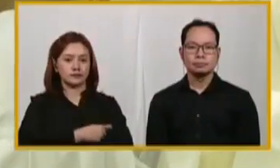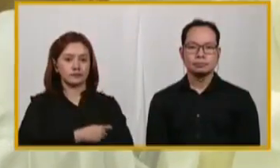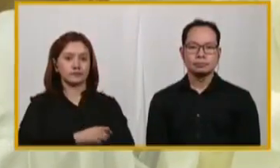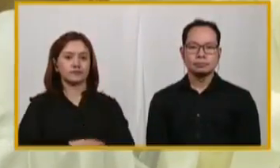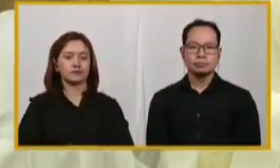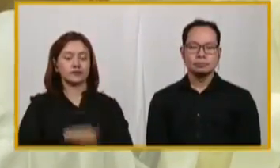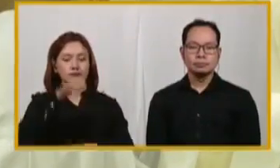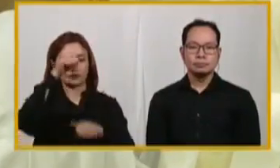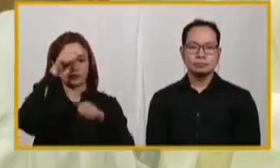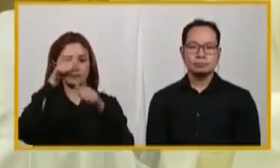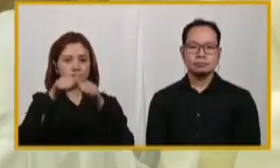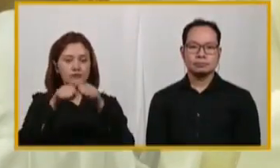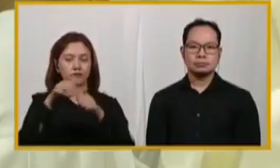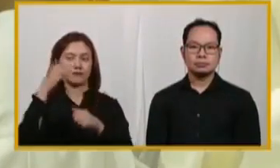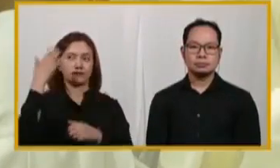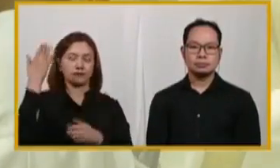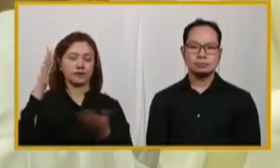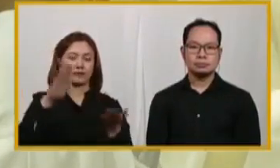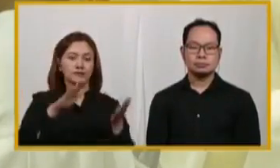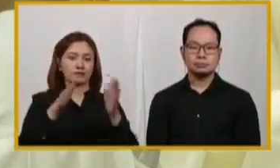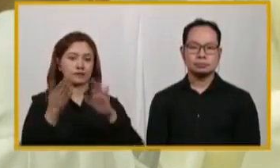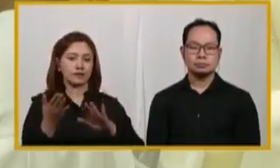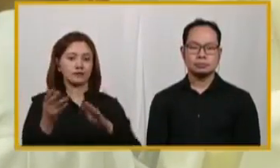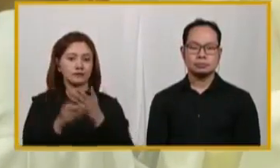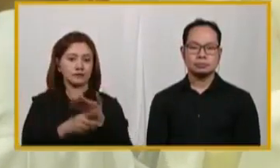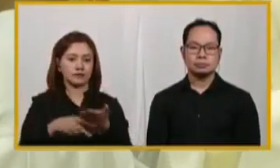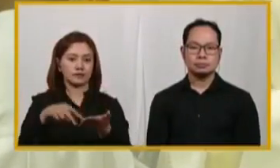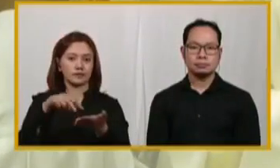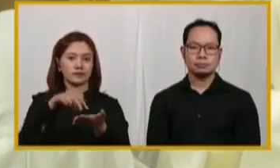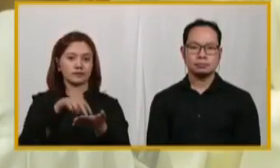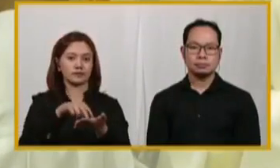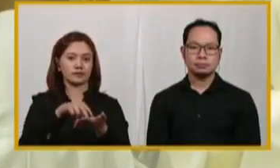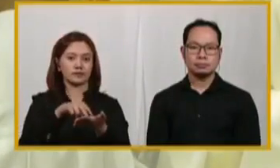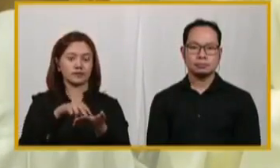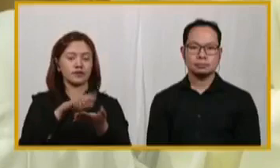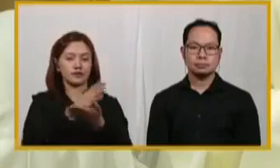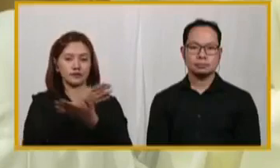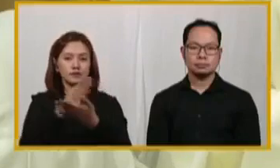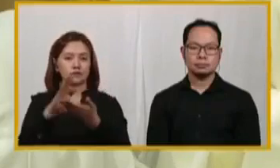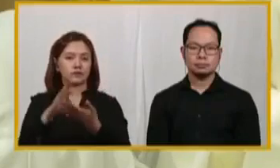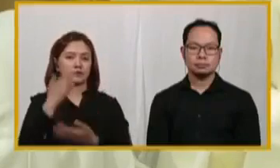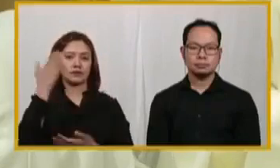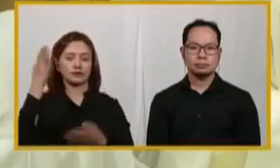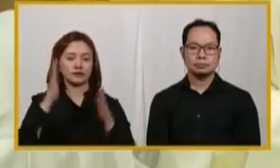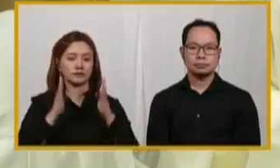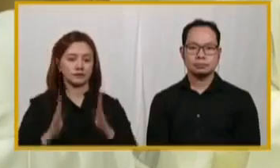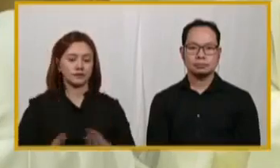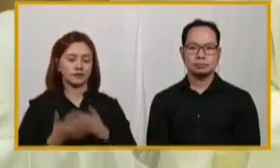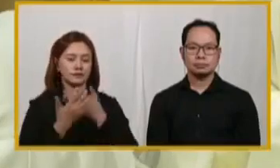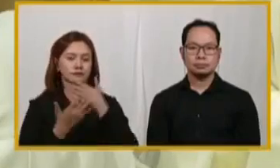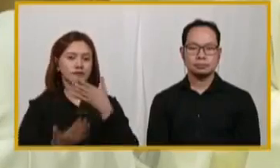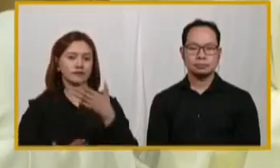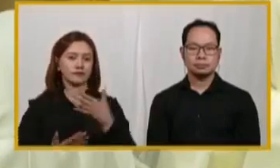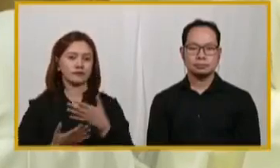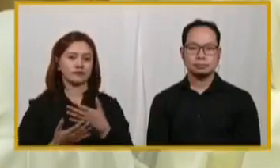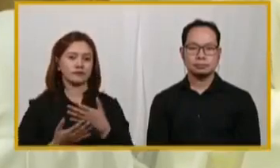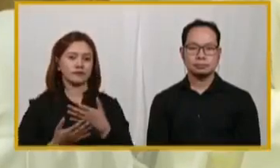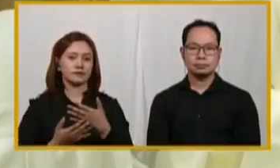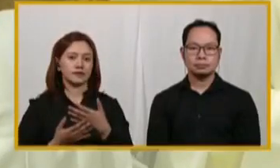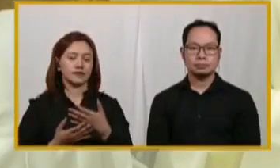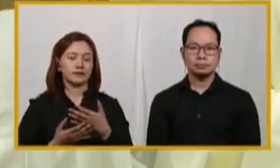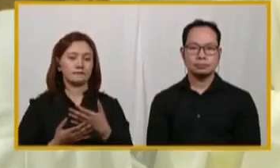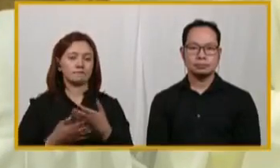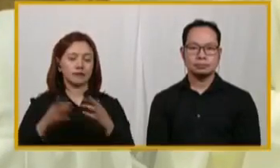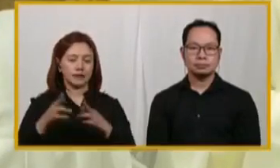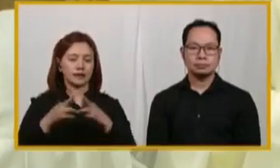in remembrance of his death and resurrection to partake of his body and blood. By the merits of